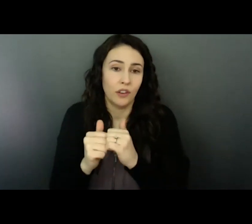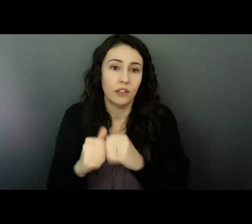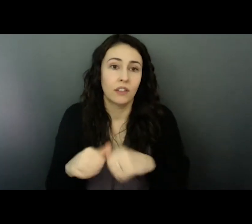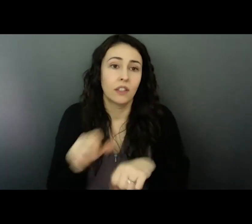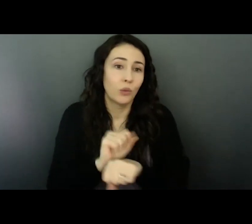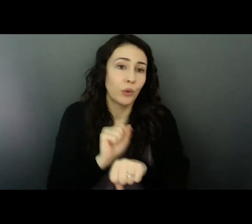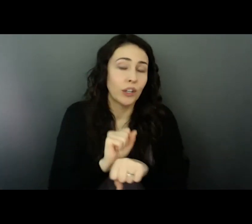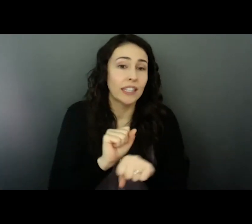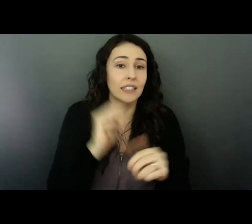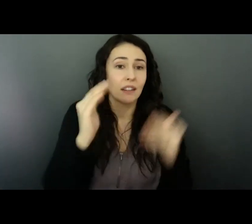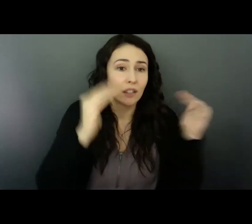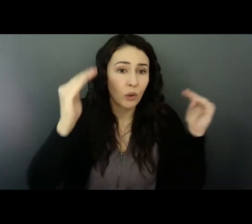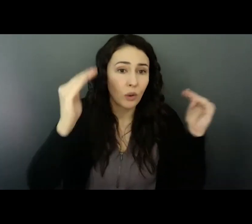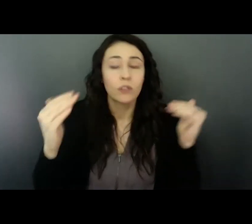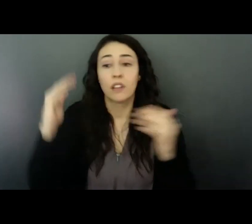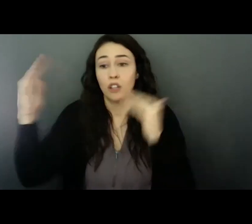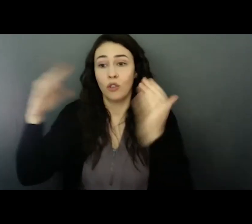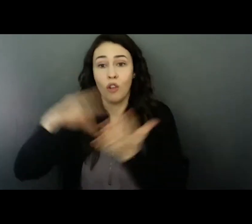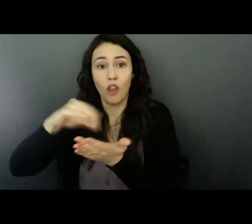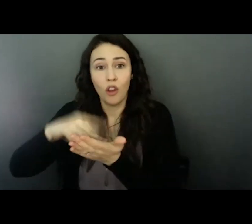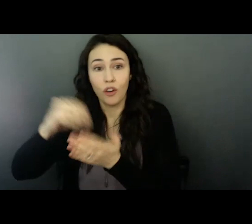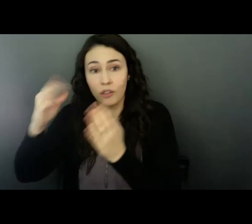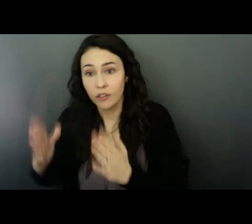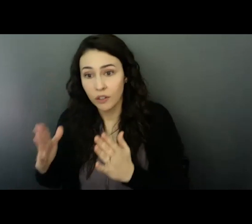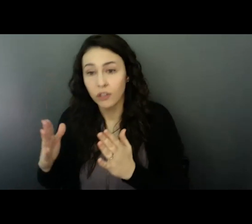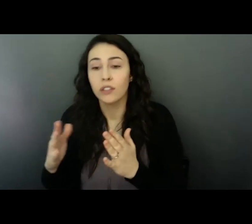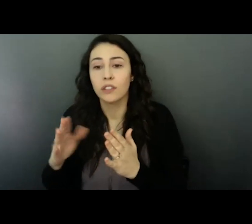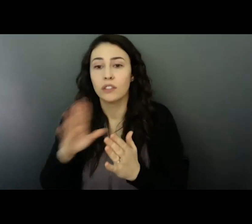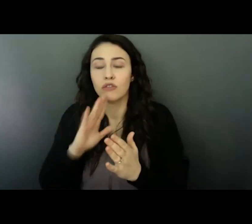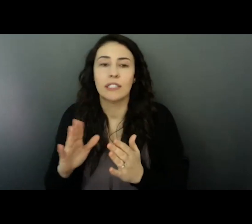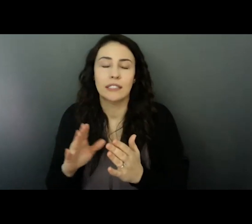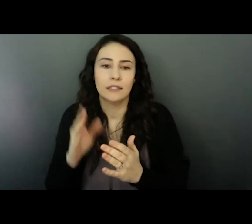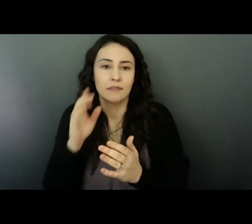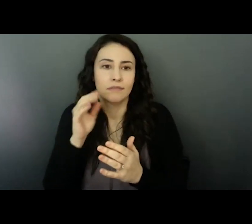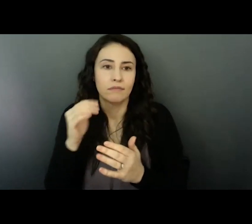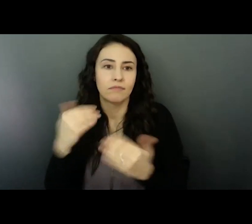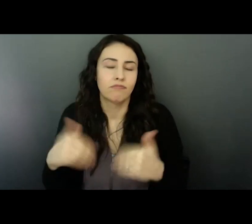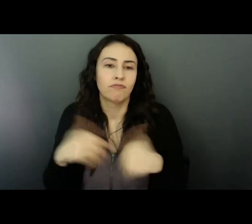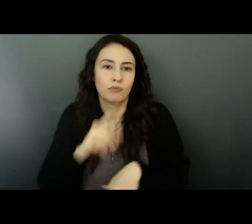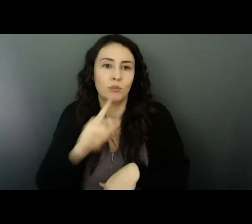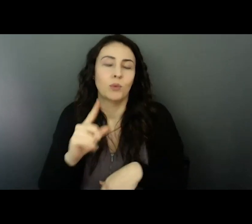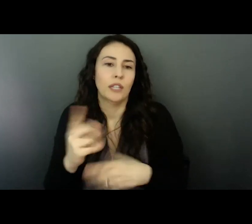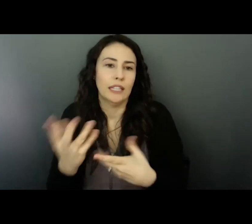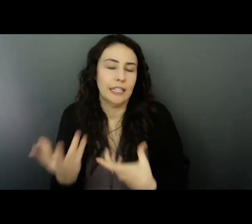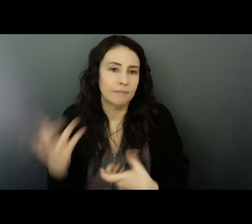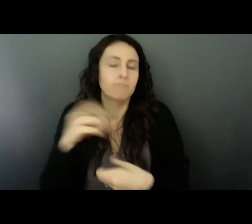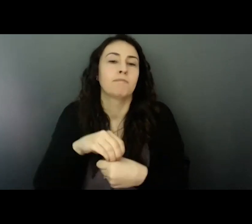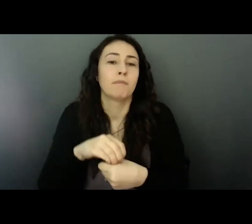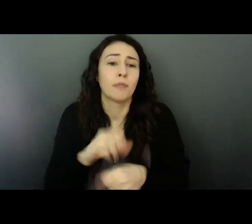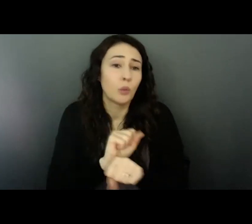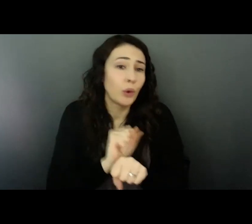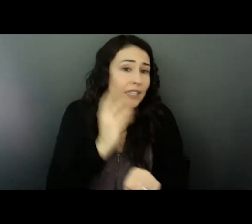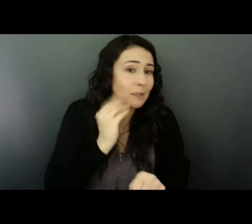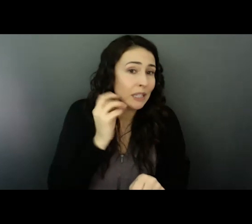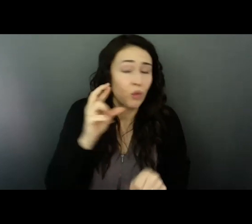learners bring so much to the table already in terms of either prior education, work experience, or just lived experience. We